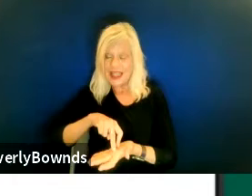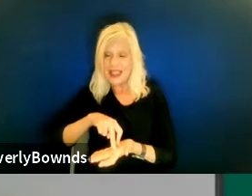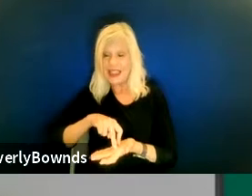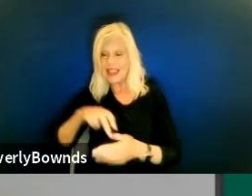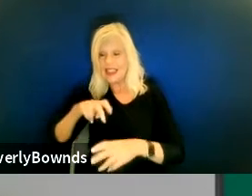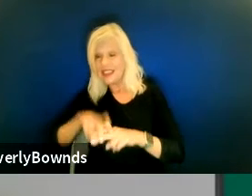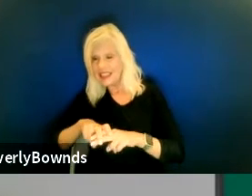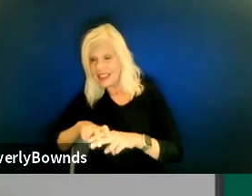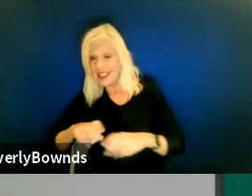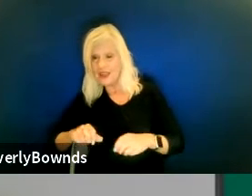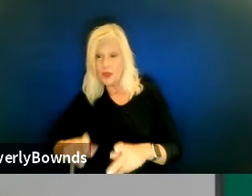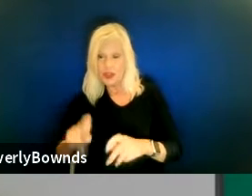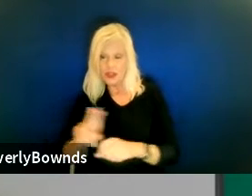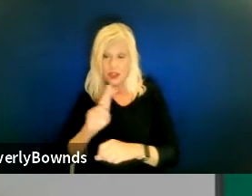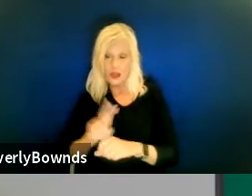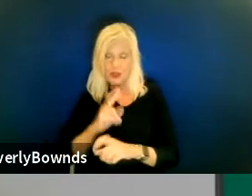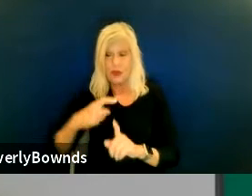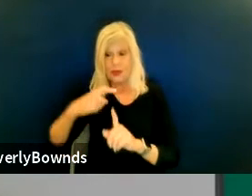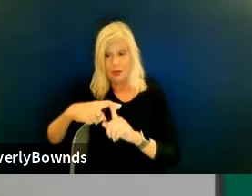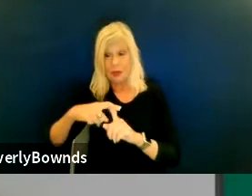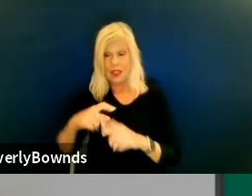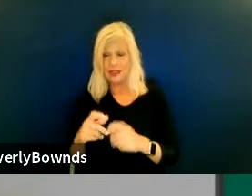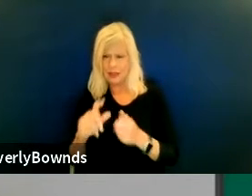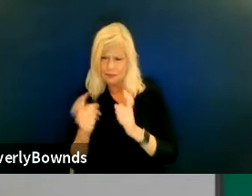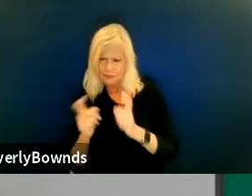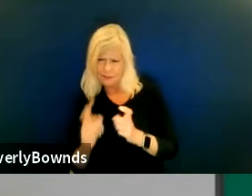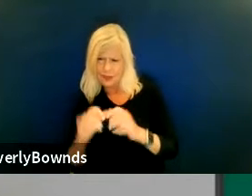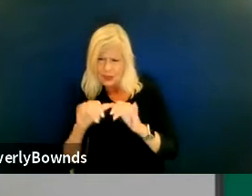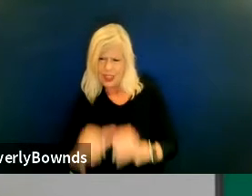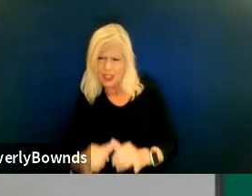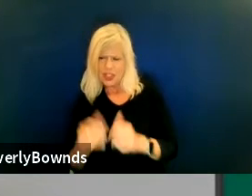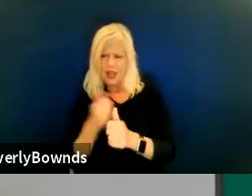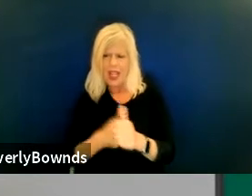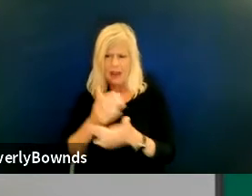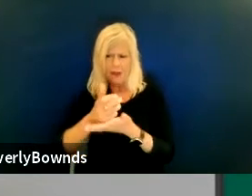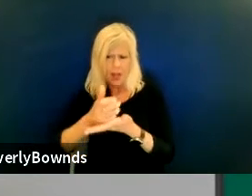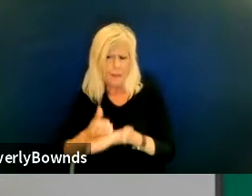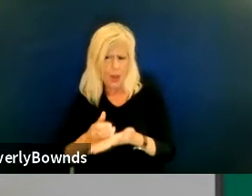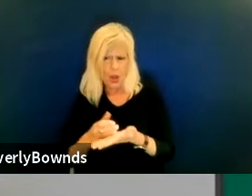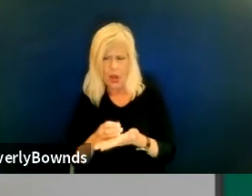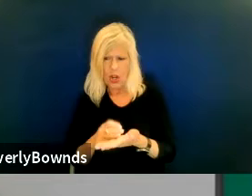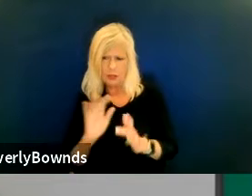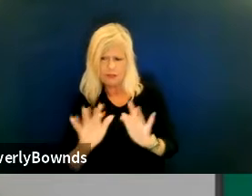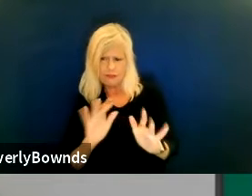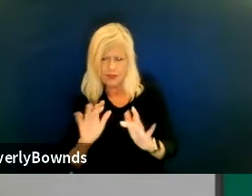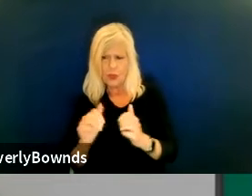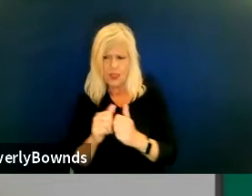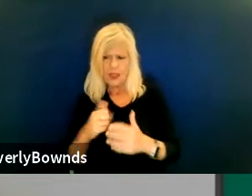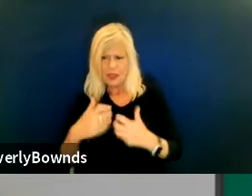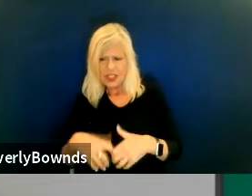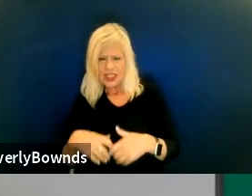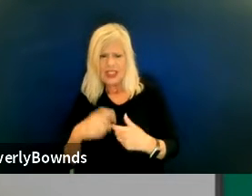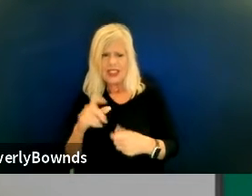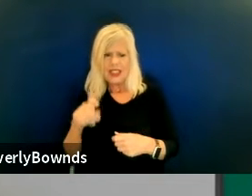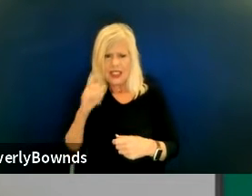also re-engineered and designed every element of interaction with the machine to remove the need for dexterity, to make sure that address the